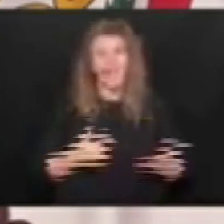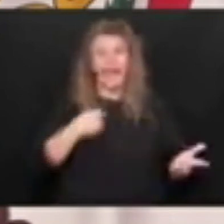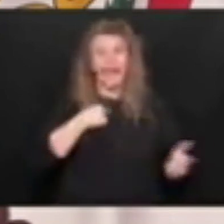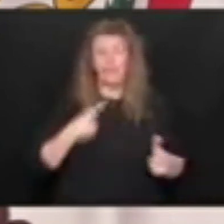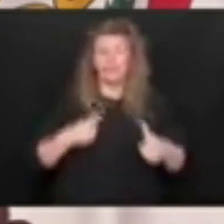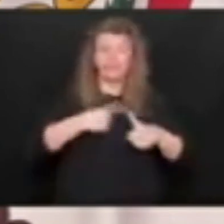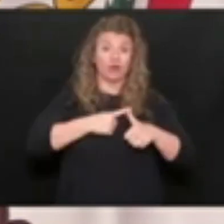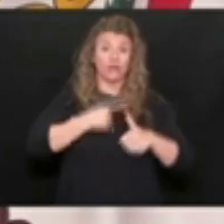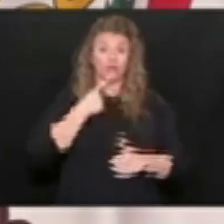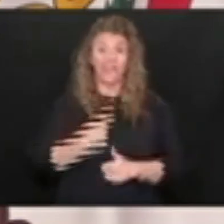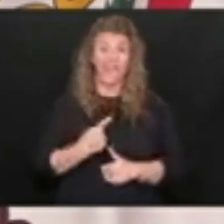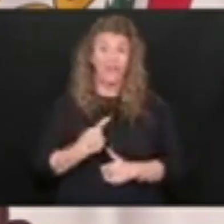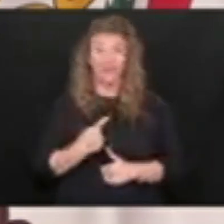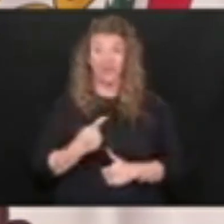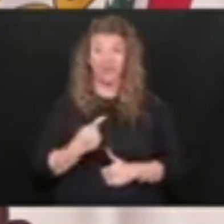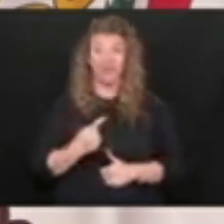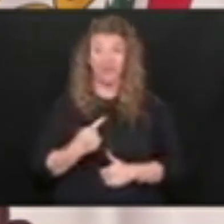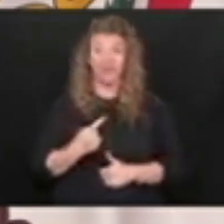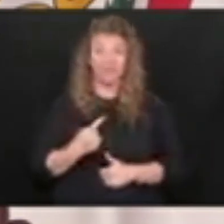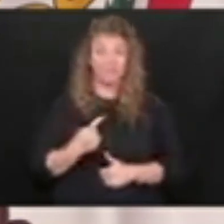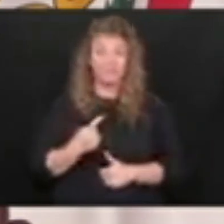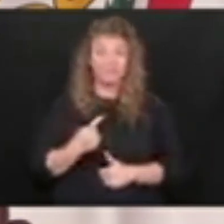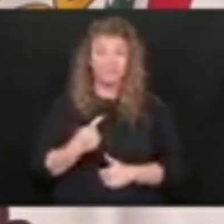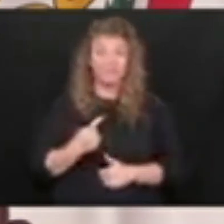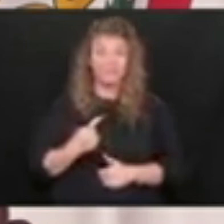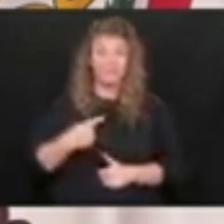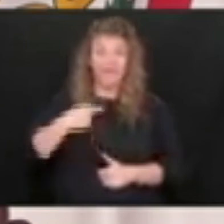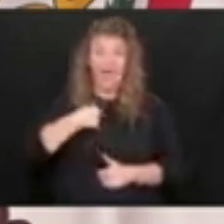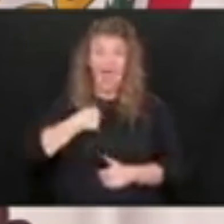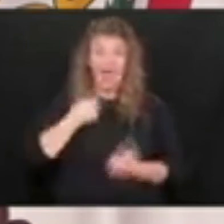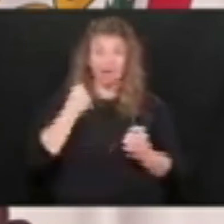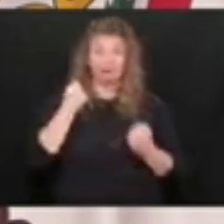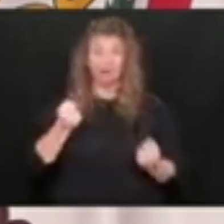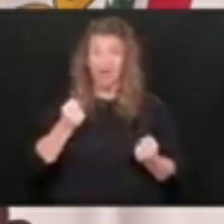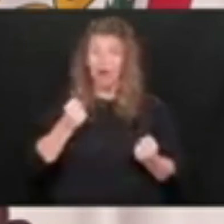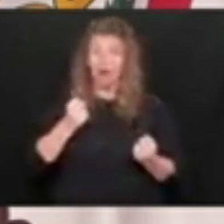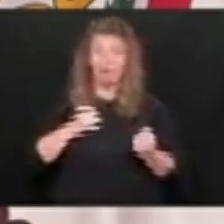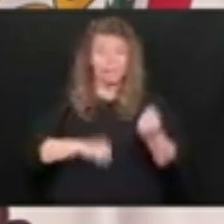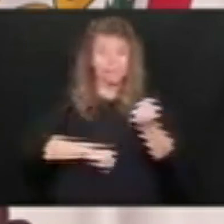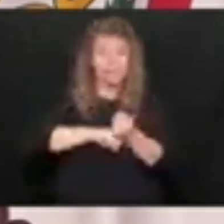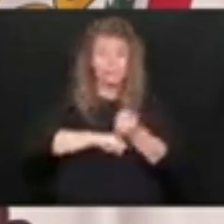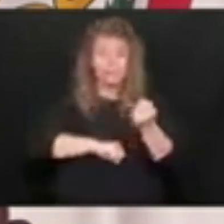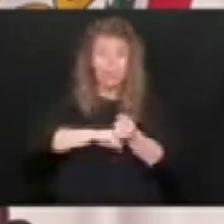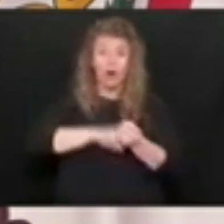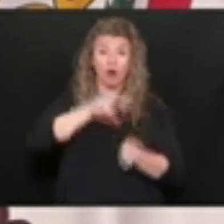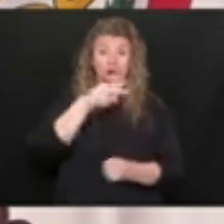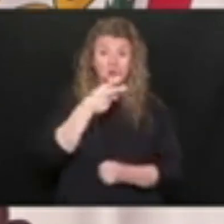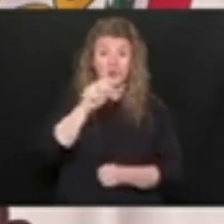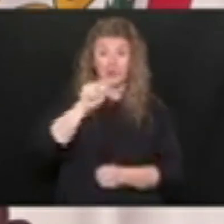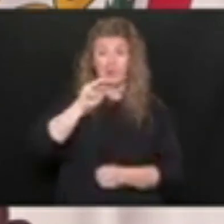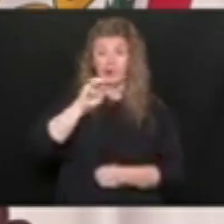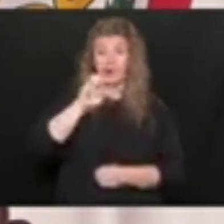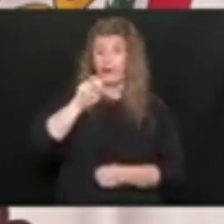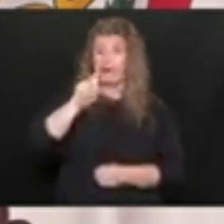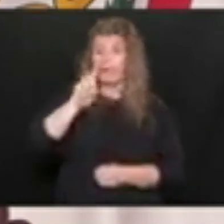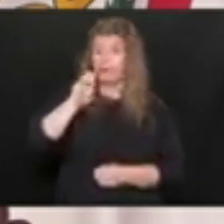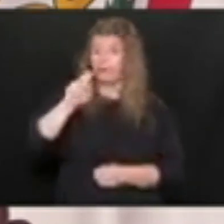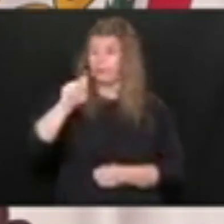first to say that, I strongly believe in our Second Amendment.